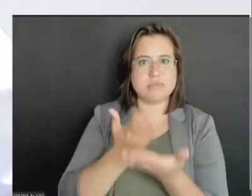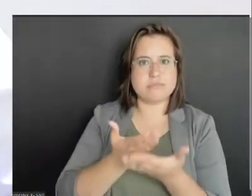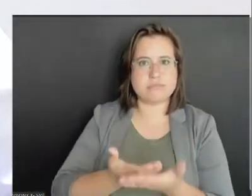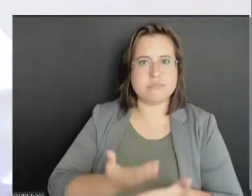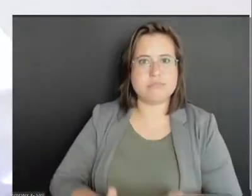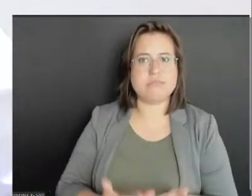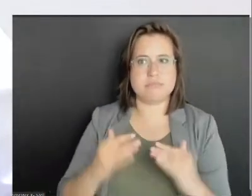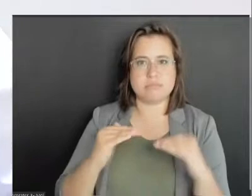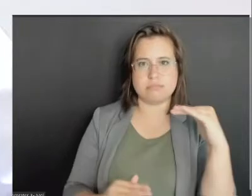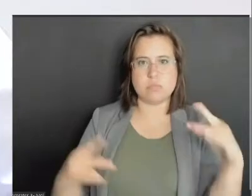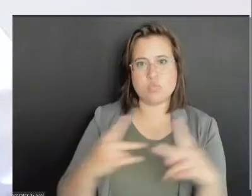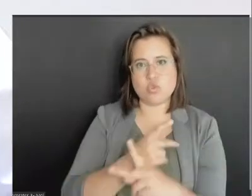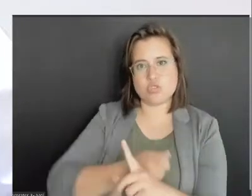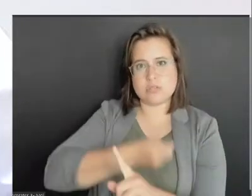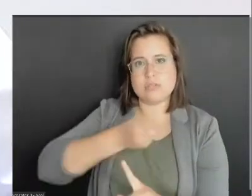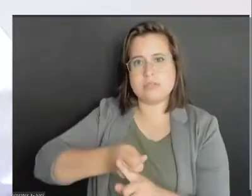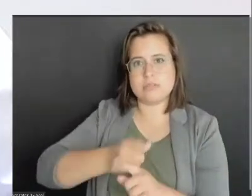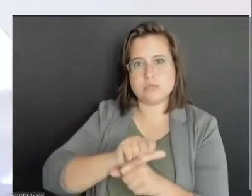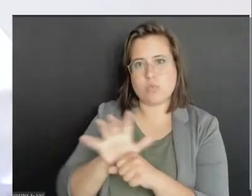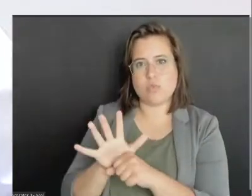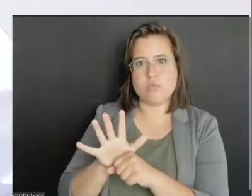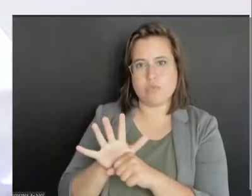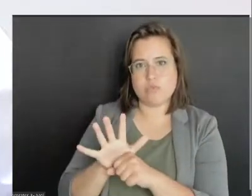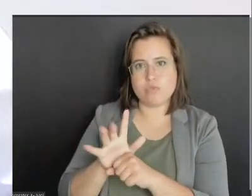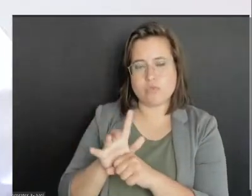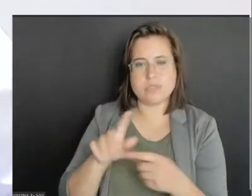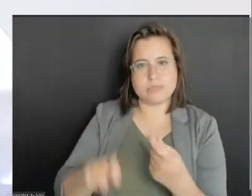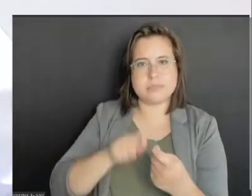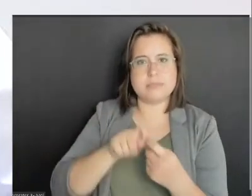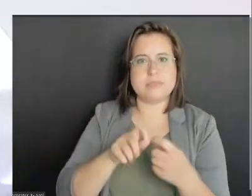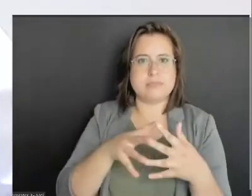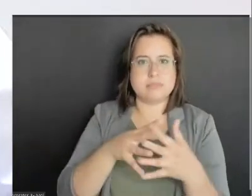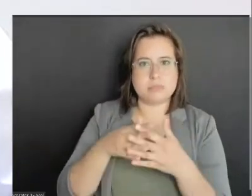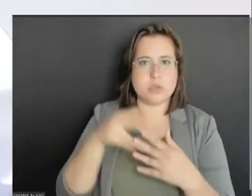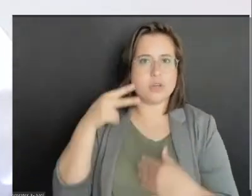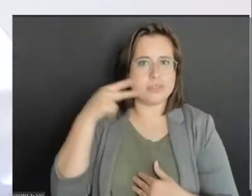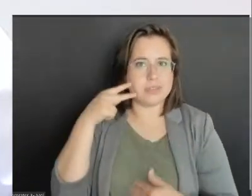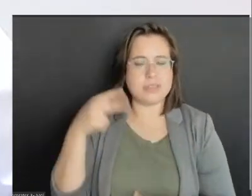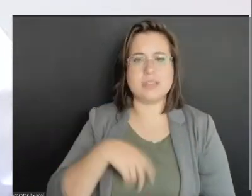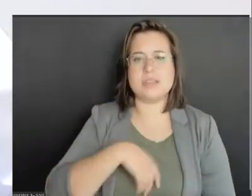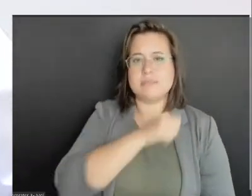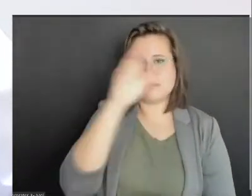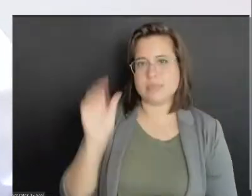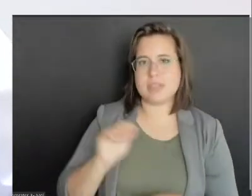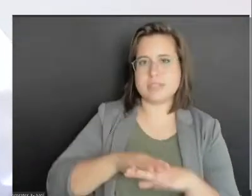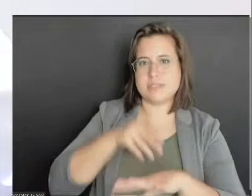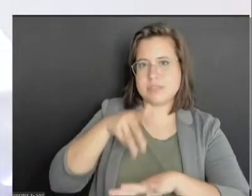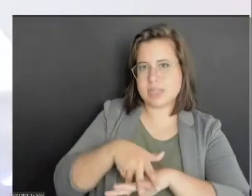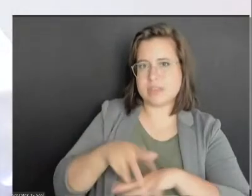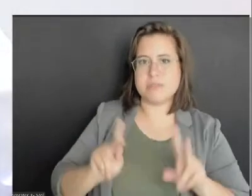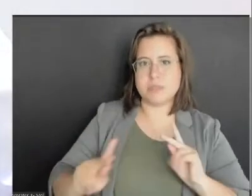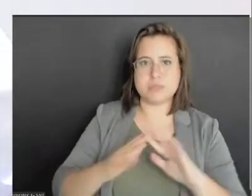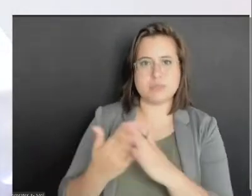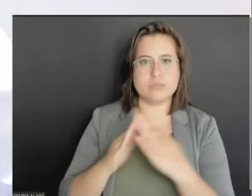impact COVID-19 has had on American Indian Alaska Native people and communities.